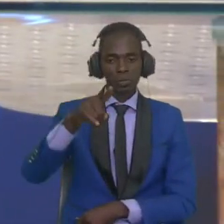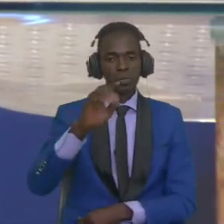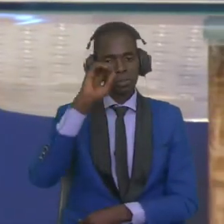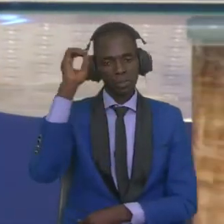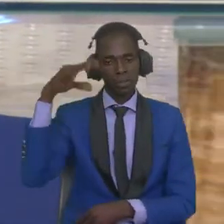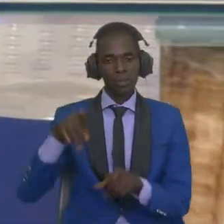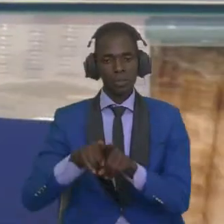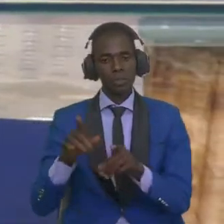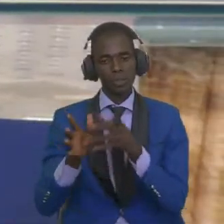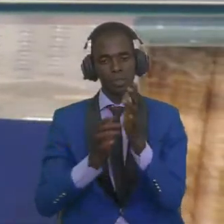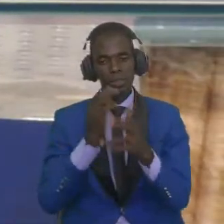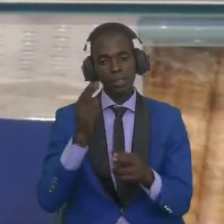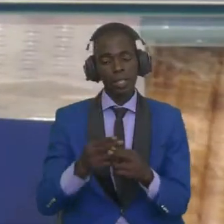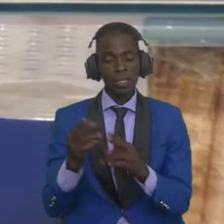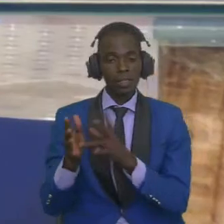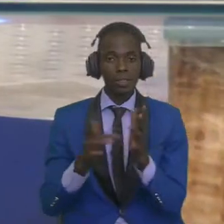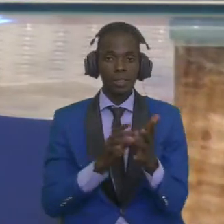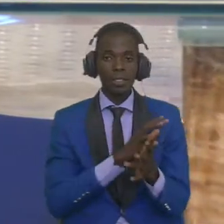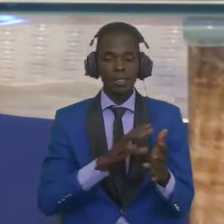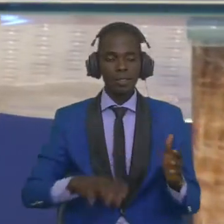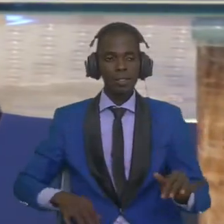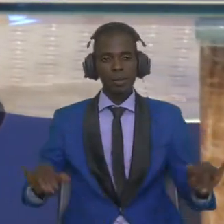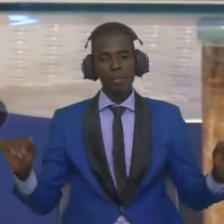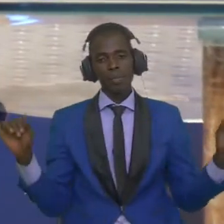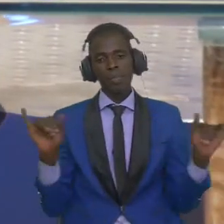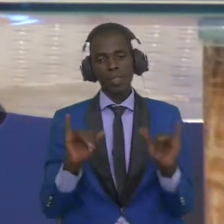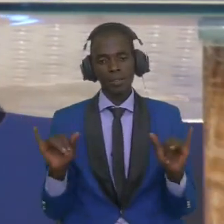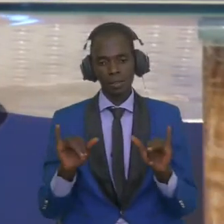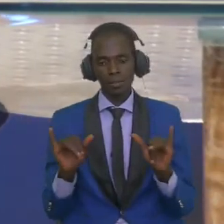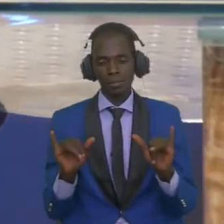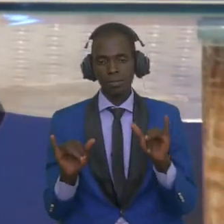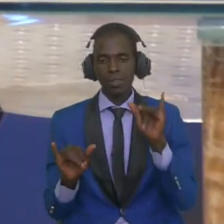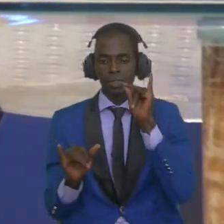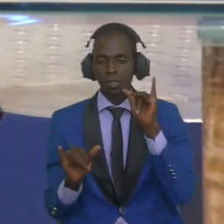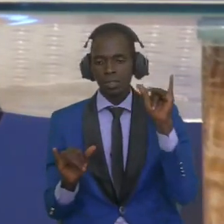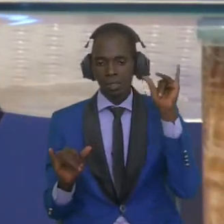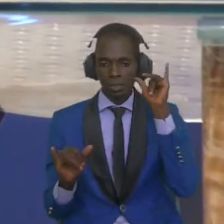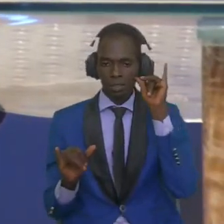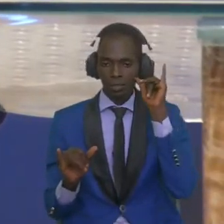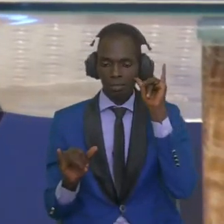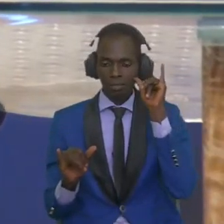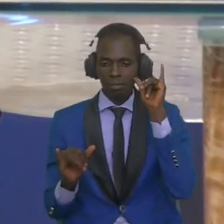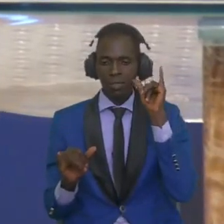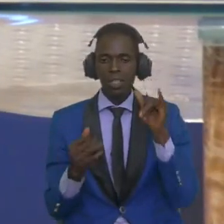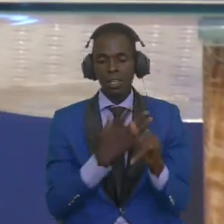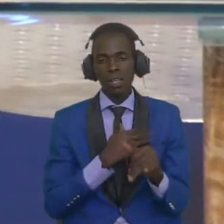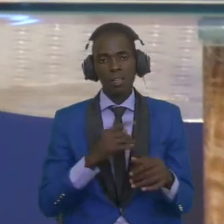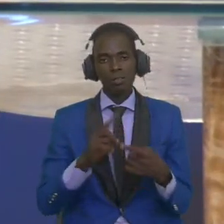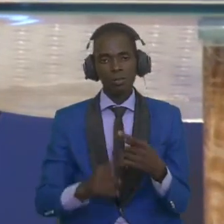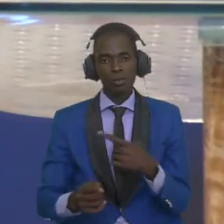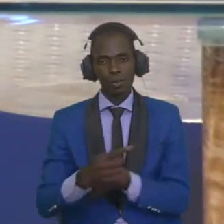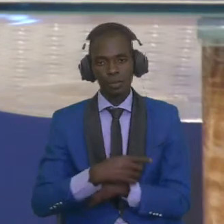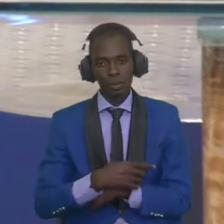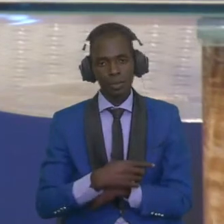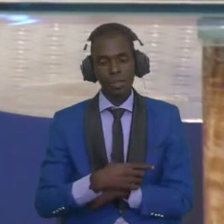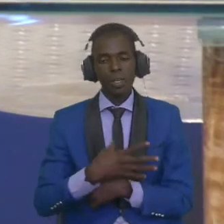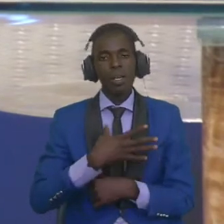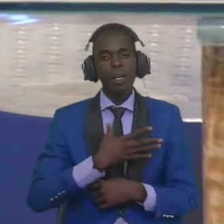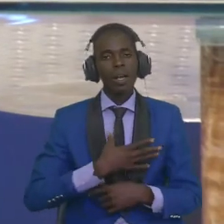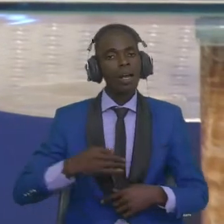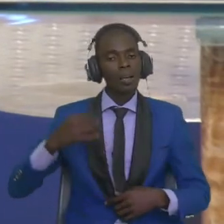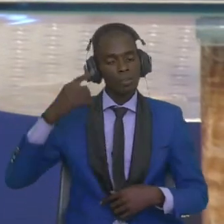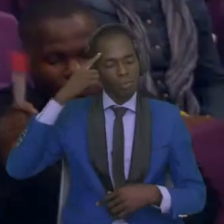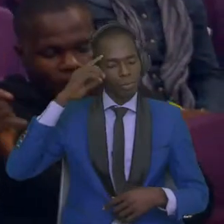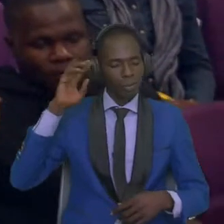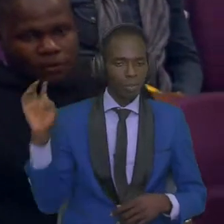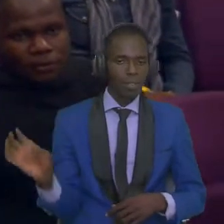grace. Jesus Christ, the same yesterday and today. Tell me the